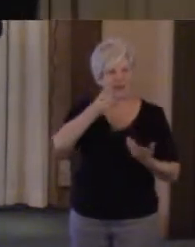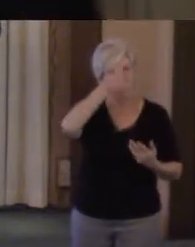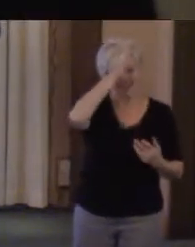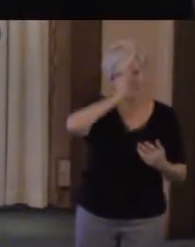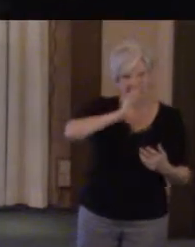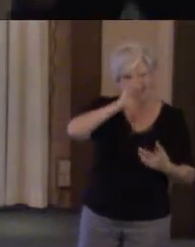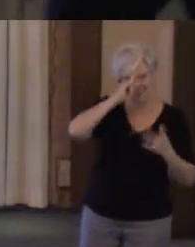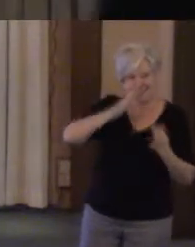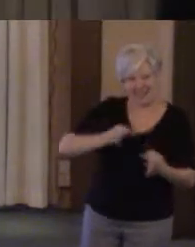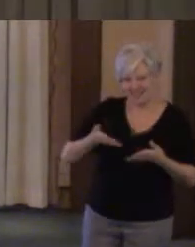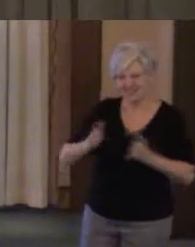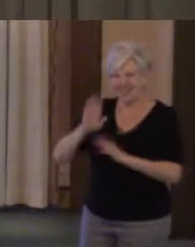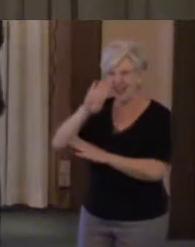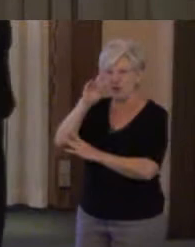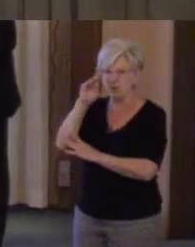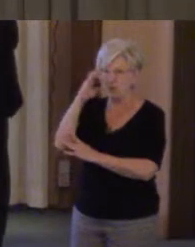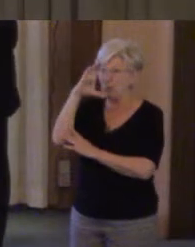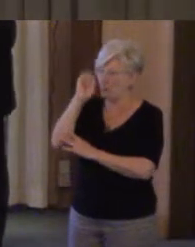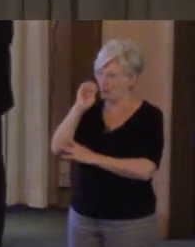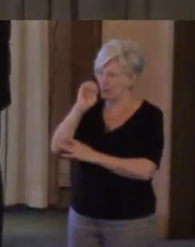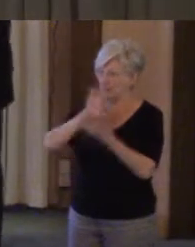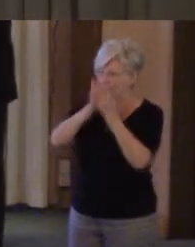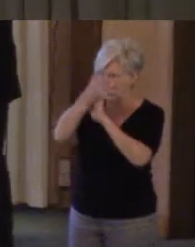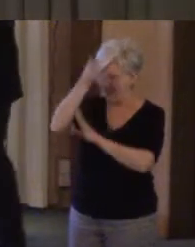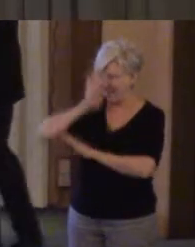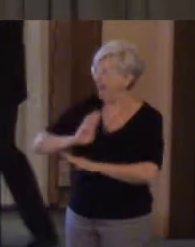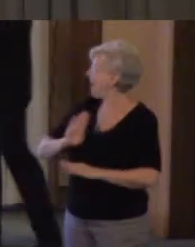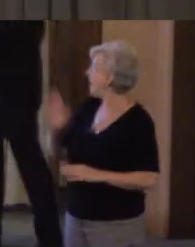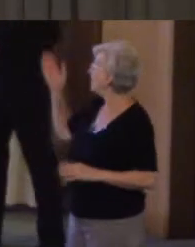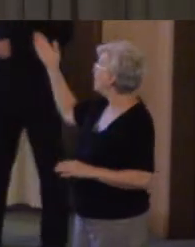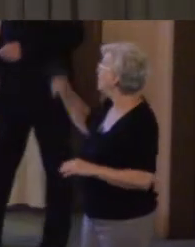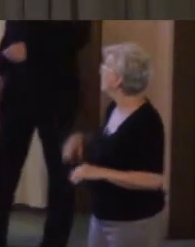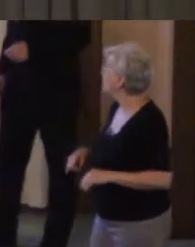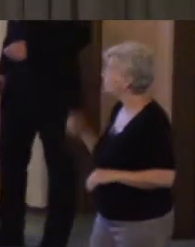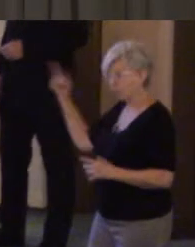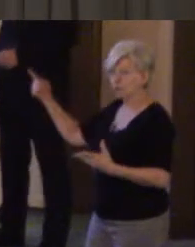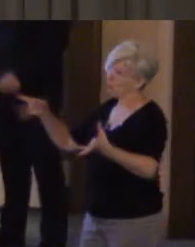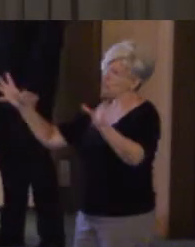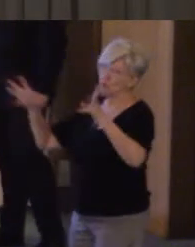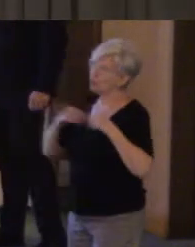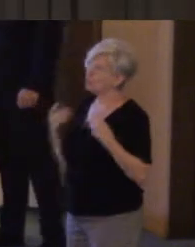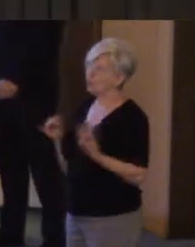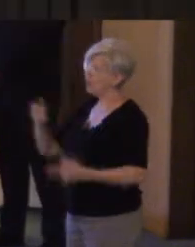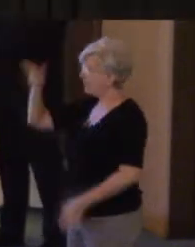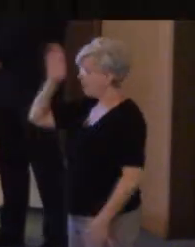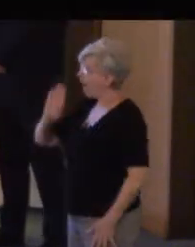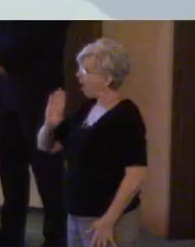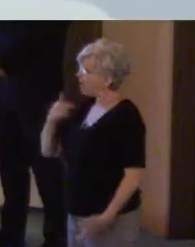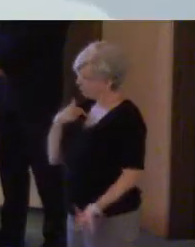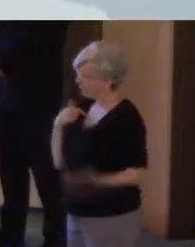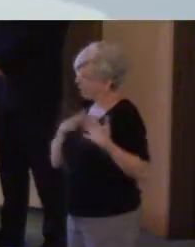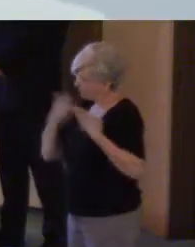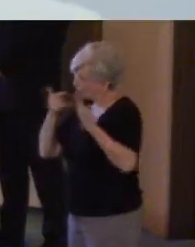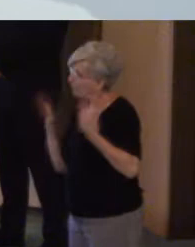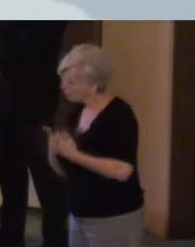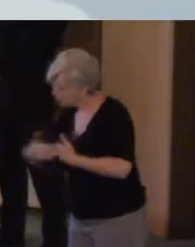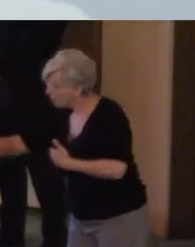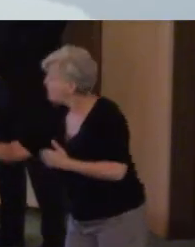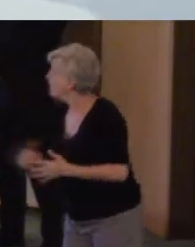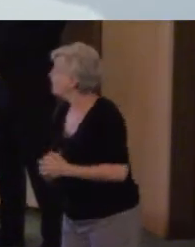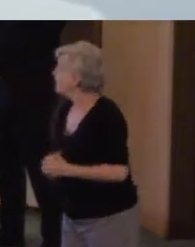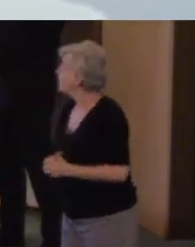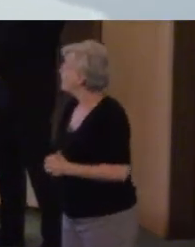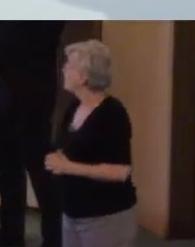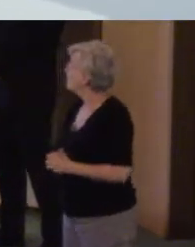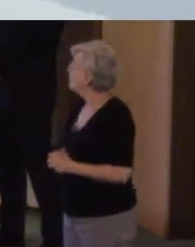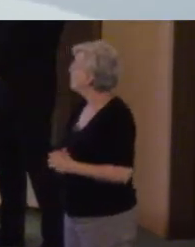Bruce Almighty when God decides to let Bruce try to be God and see just exactly how tough it is. Well, you took the job,